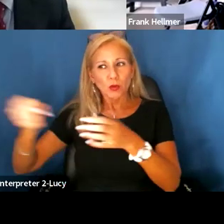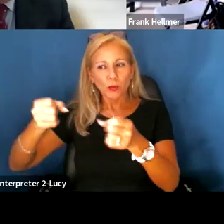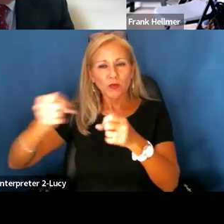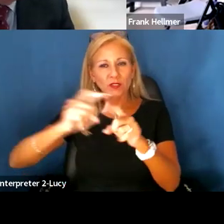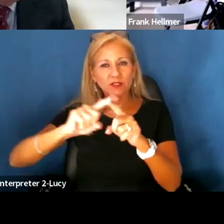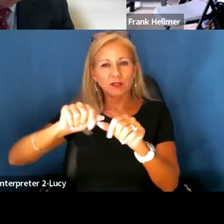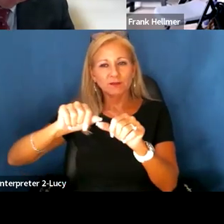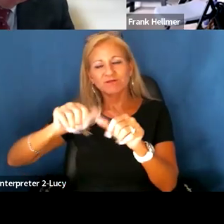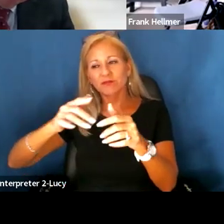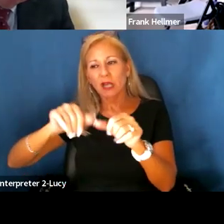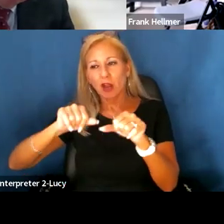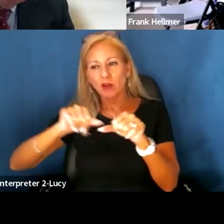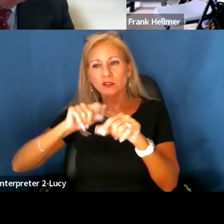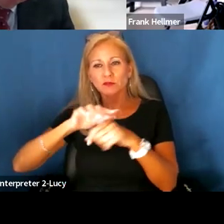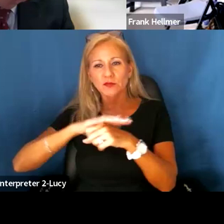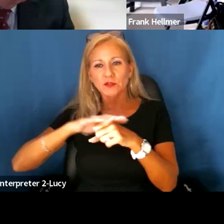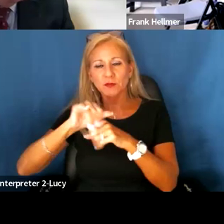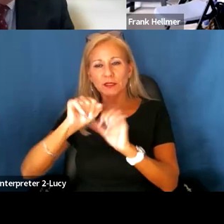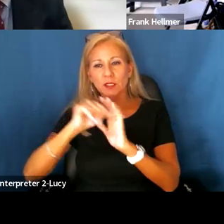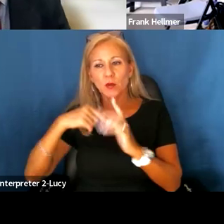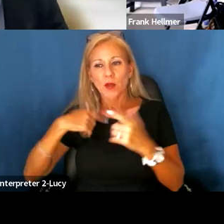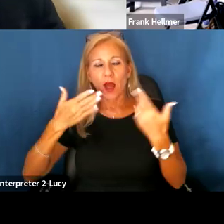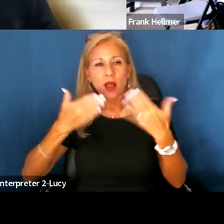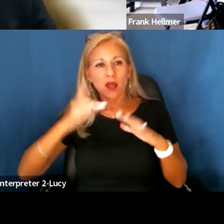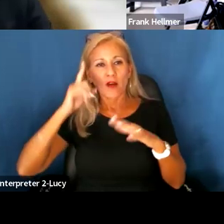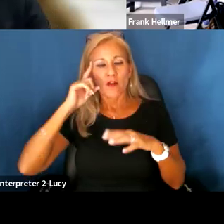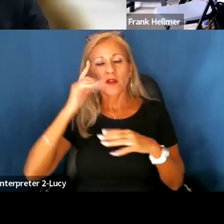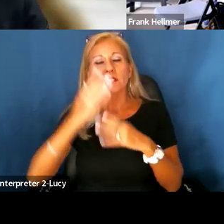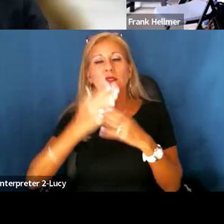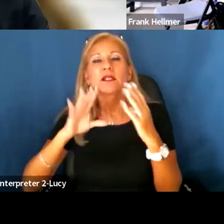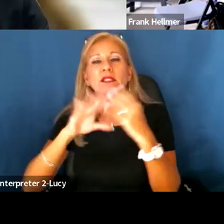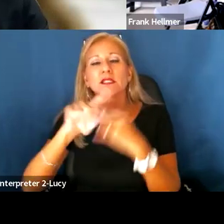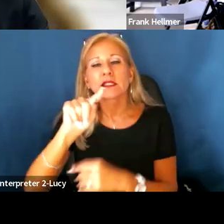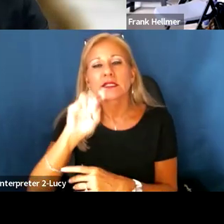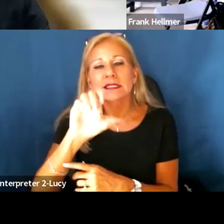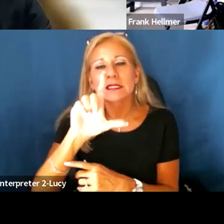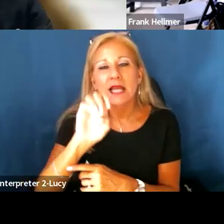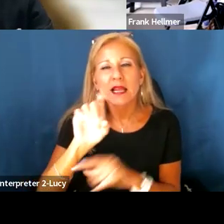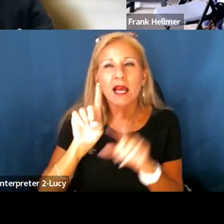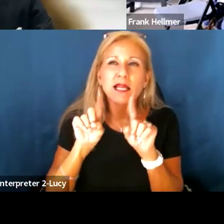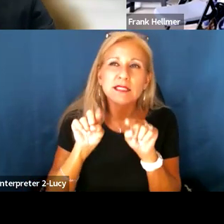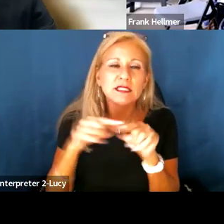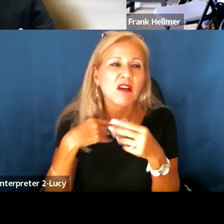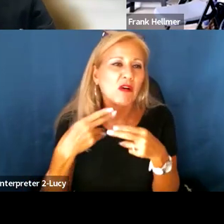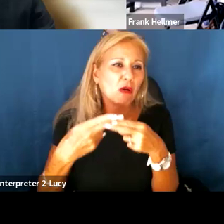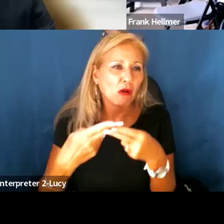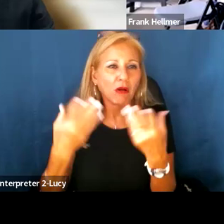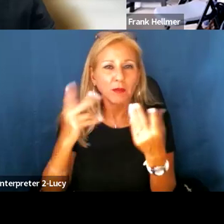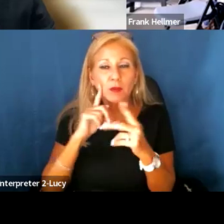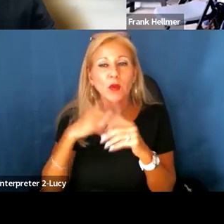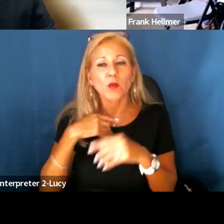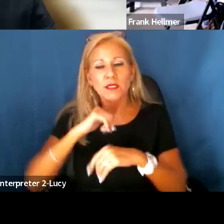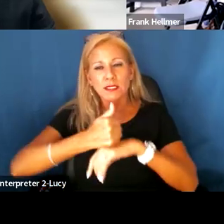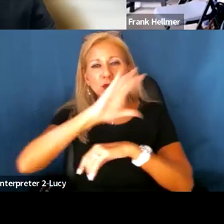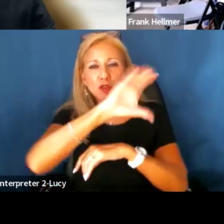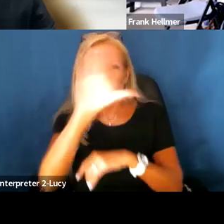of the state. So we do allow for some teleattendance, I guess is the word I'll use. We set up Zooms